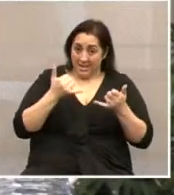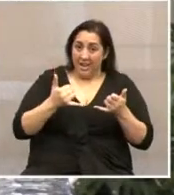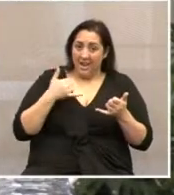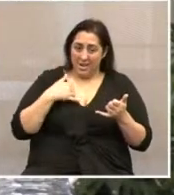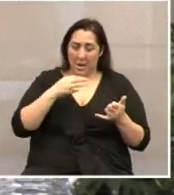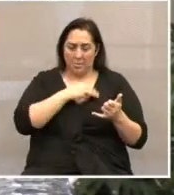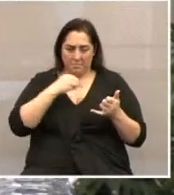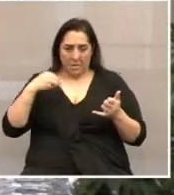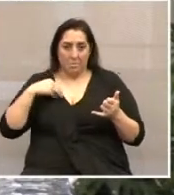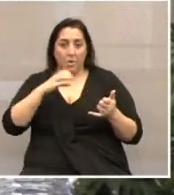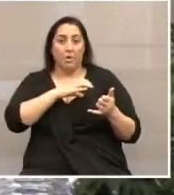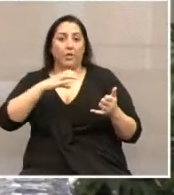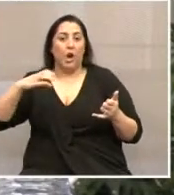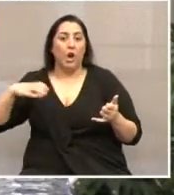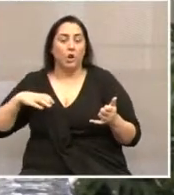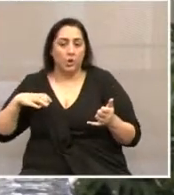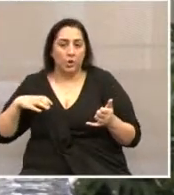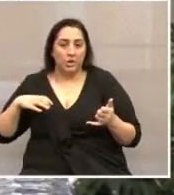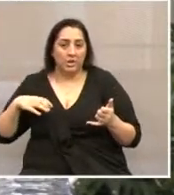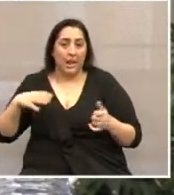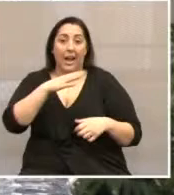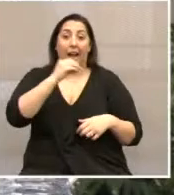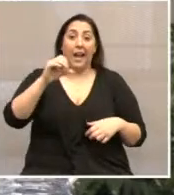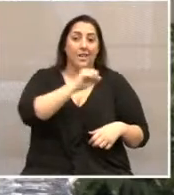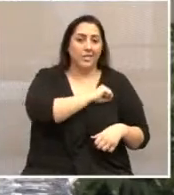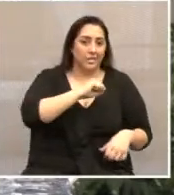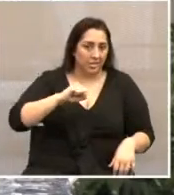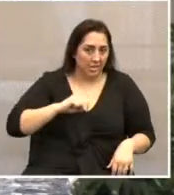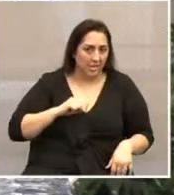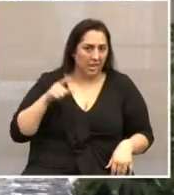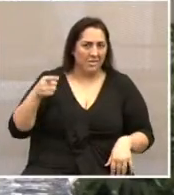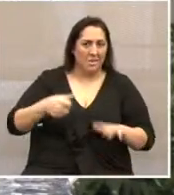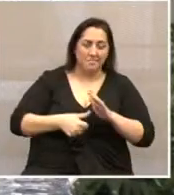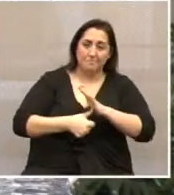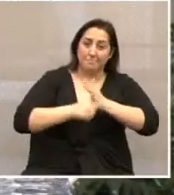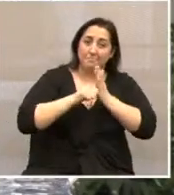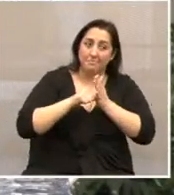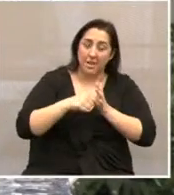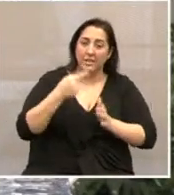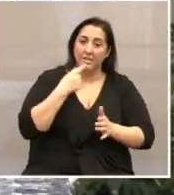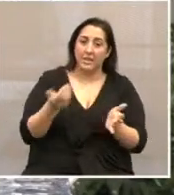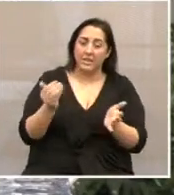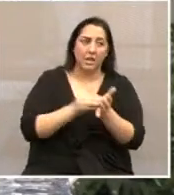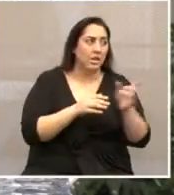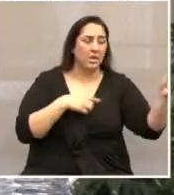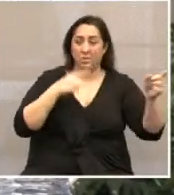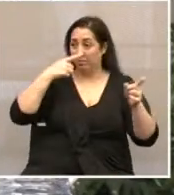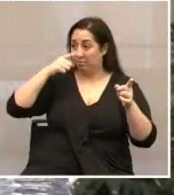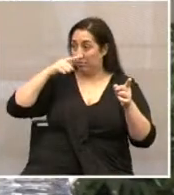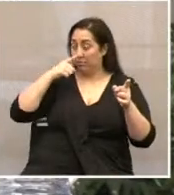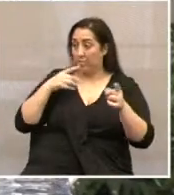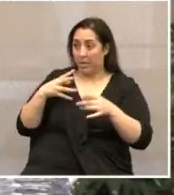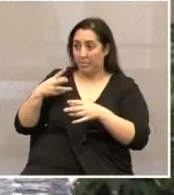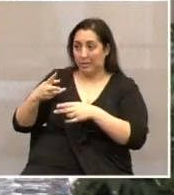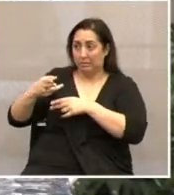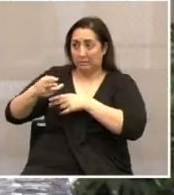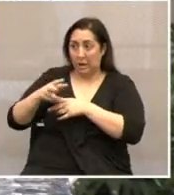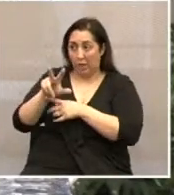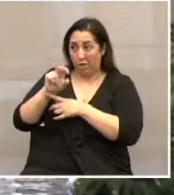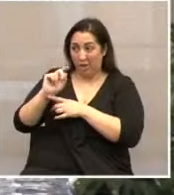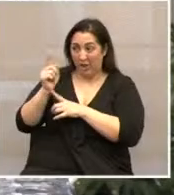of Congress and the Senate amplifying it. See if you can wrap it up in about 30 seconds, if you will. Saying